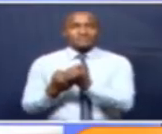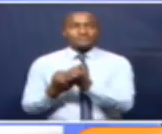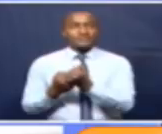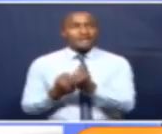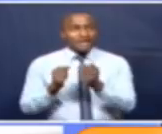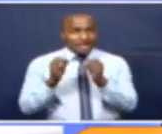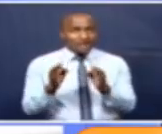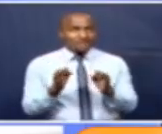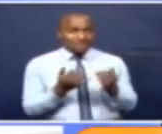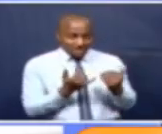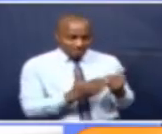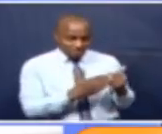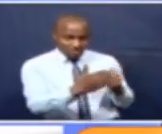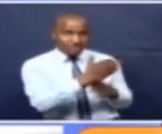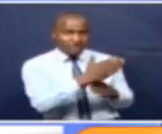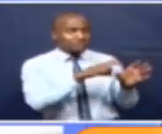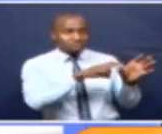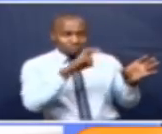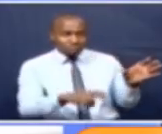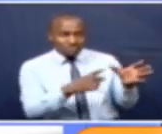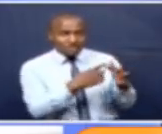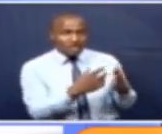between now and Thursday?